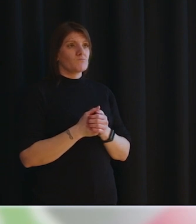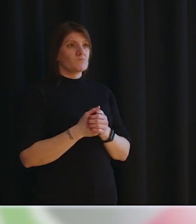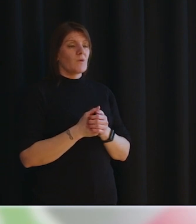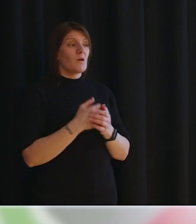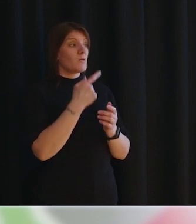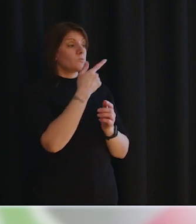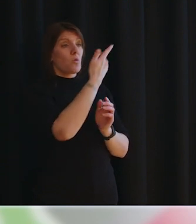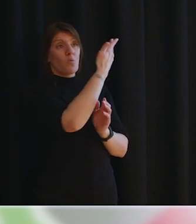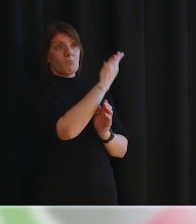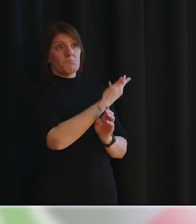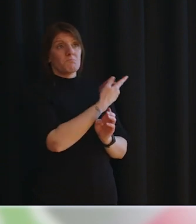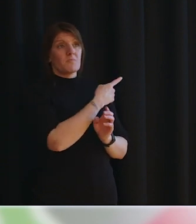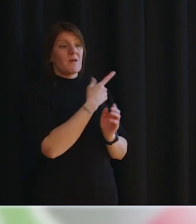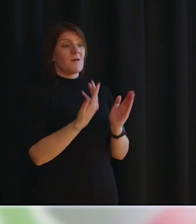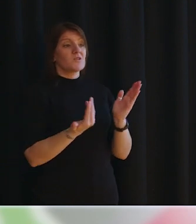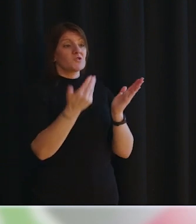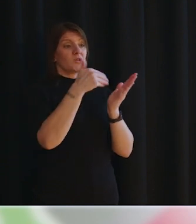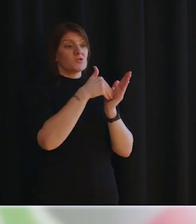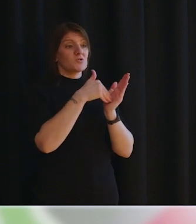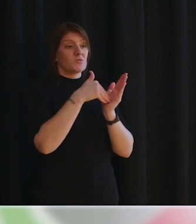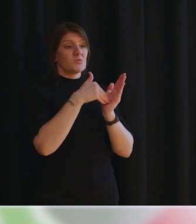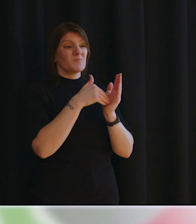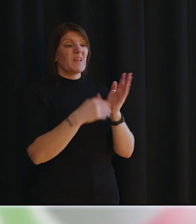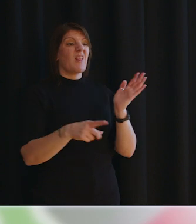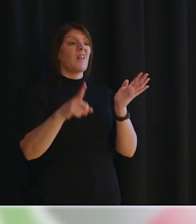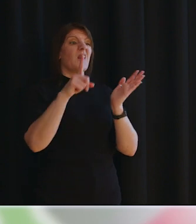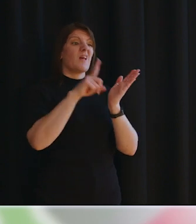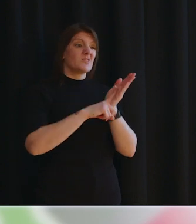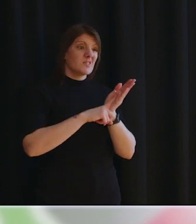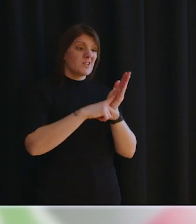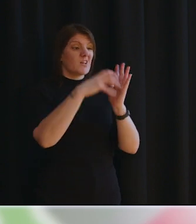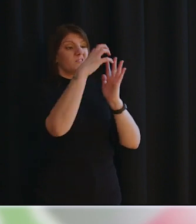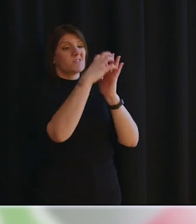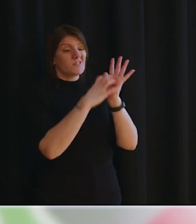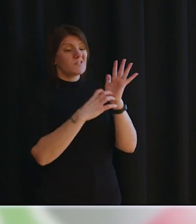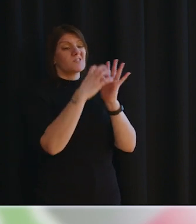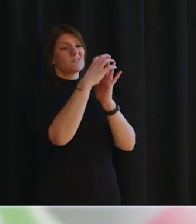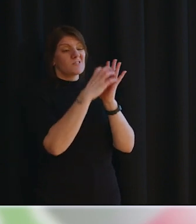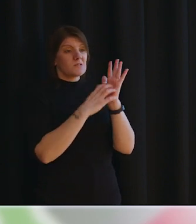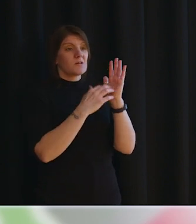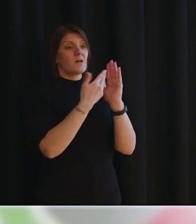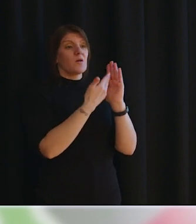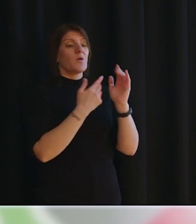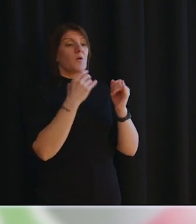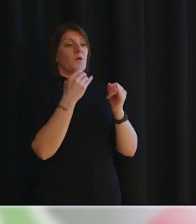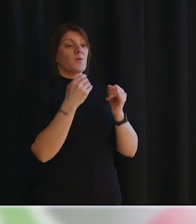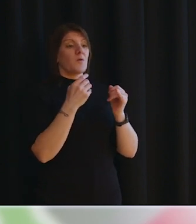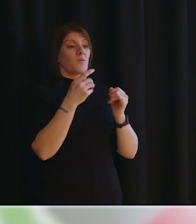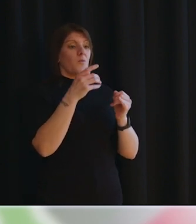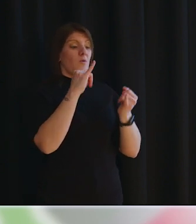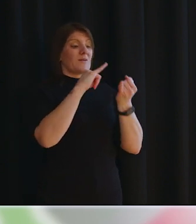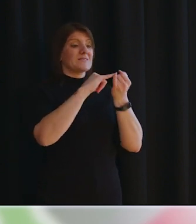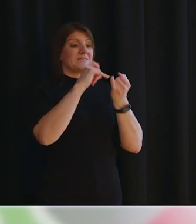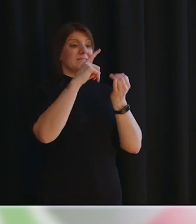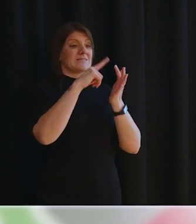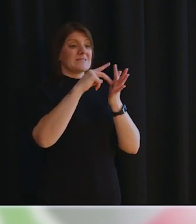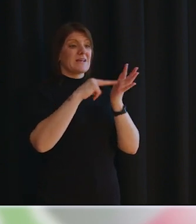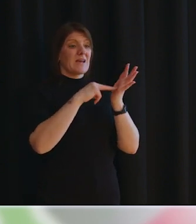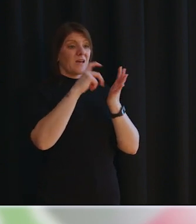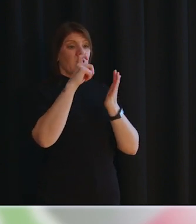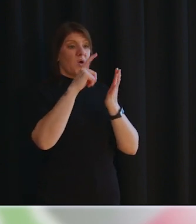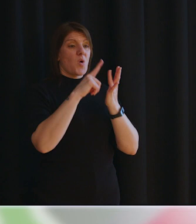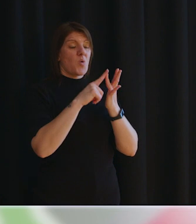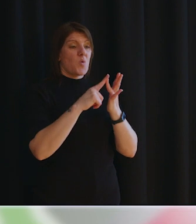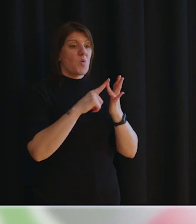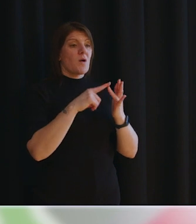So these are all the additional bits of legislation that go around SENCo. So the main one is the SEND Code